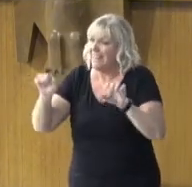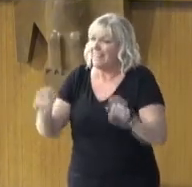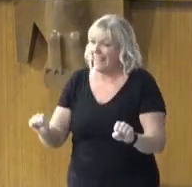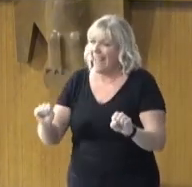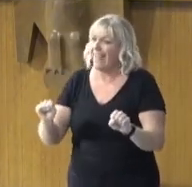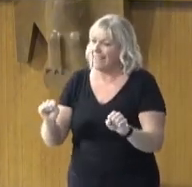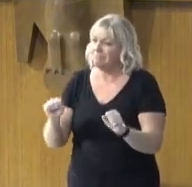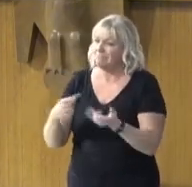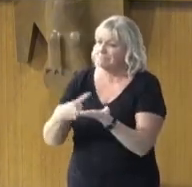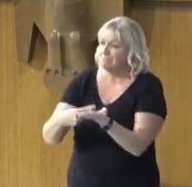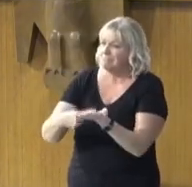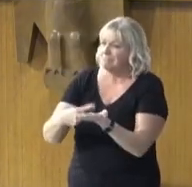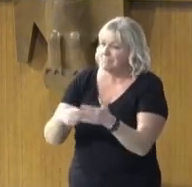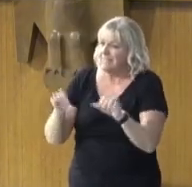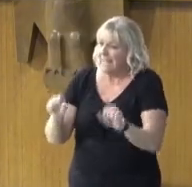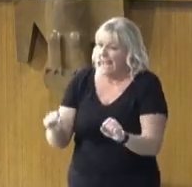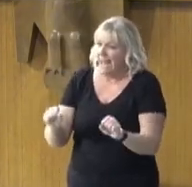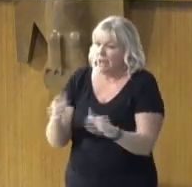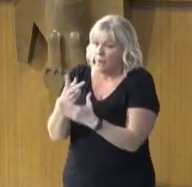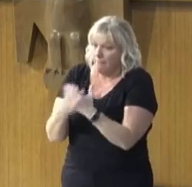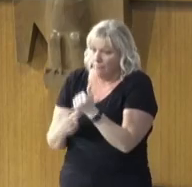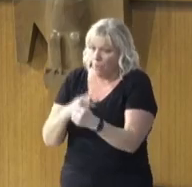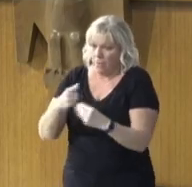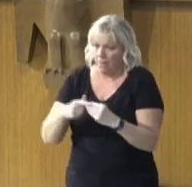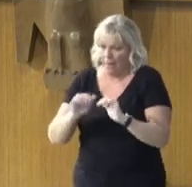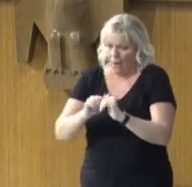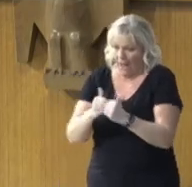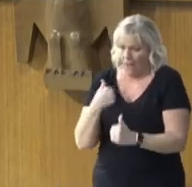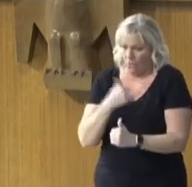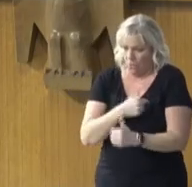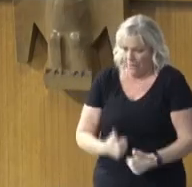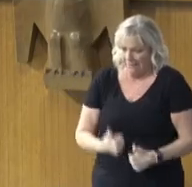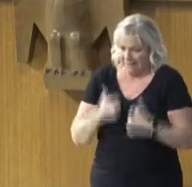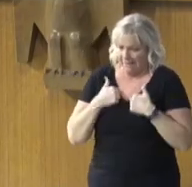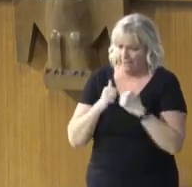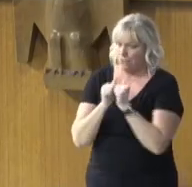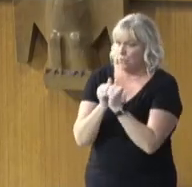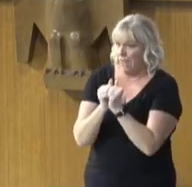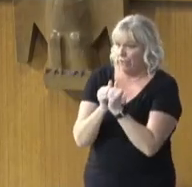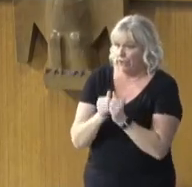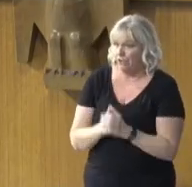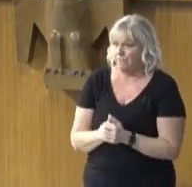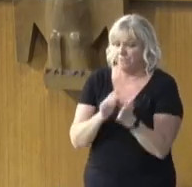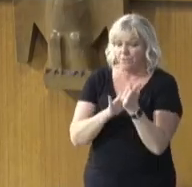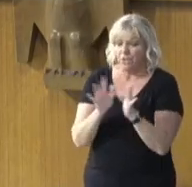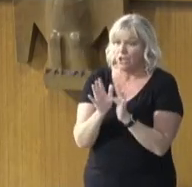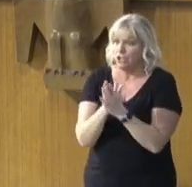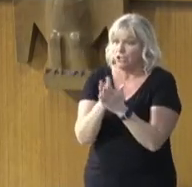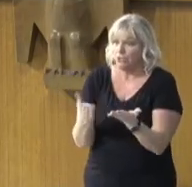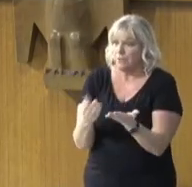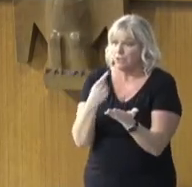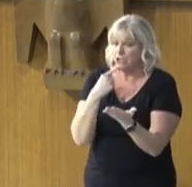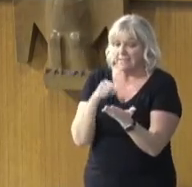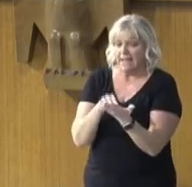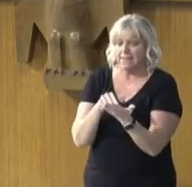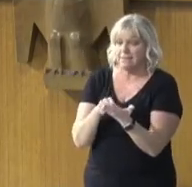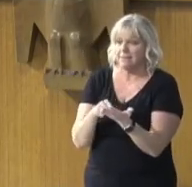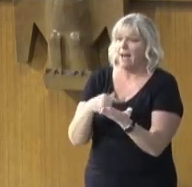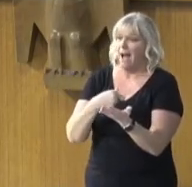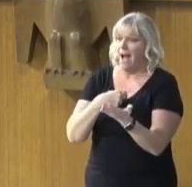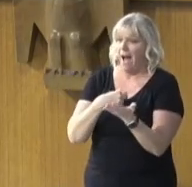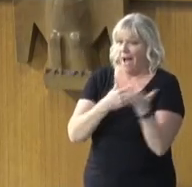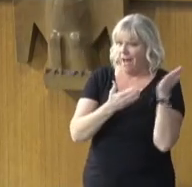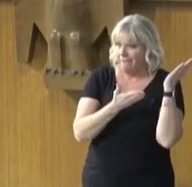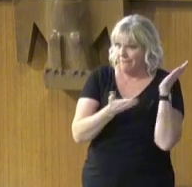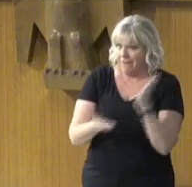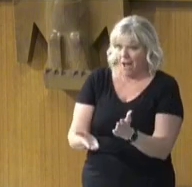Both are about how we live our lives together. Scripture says, I have come to bring good news to the